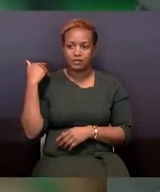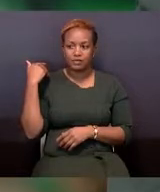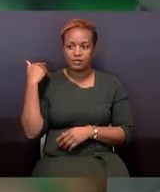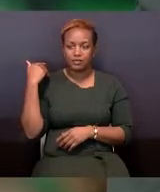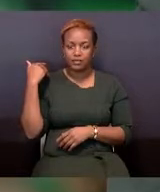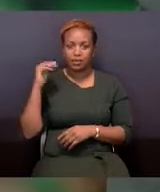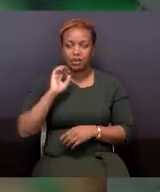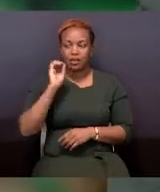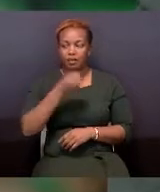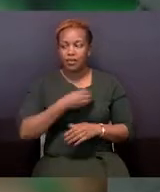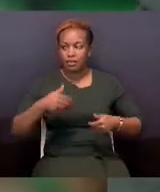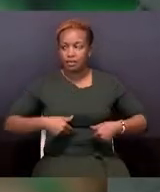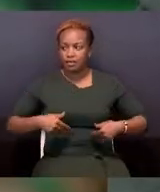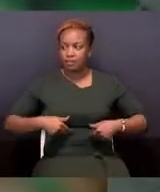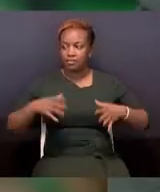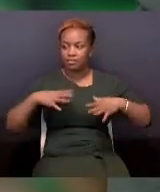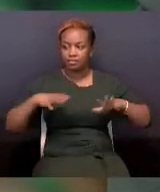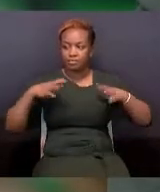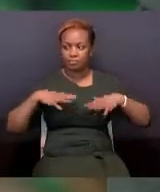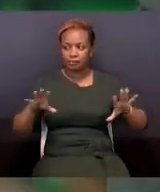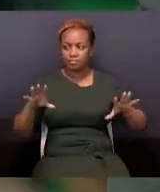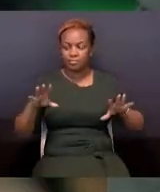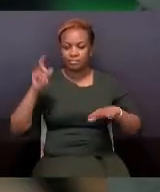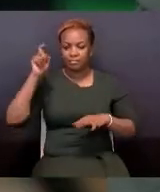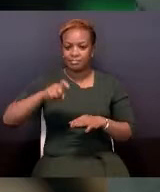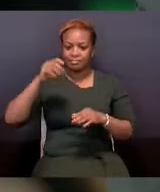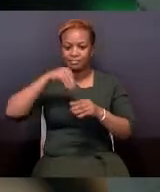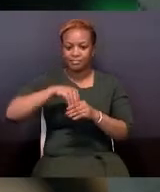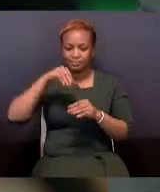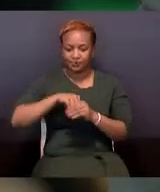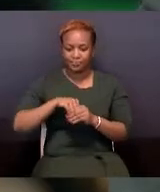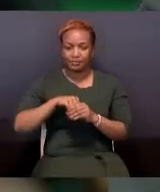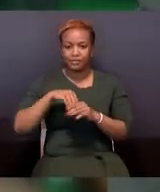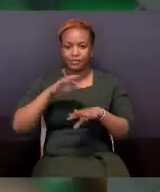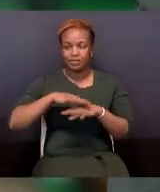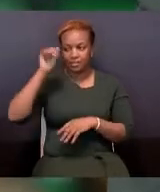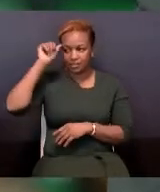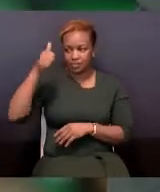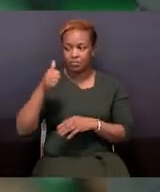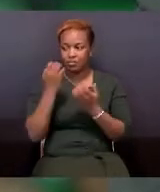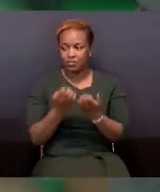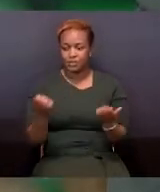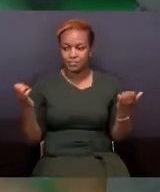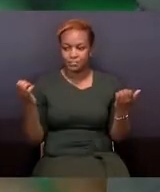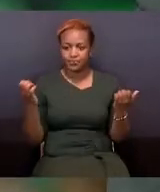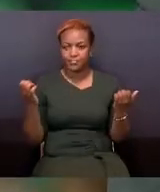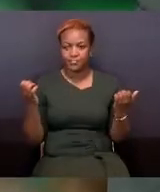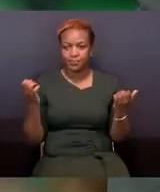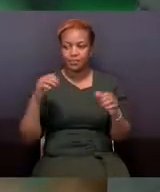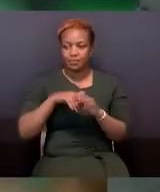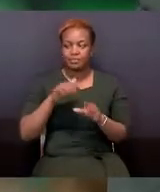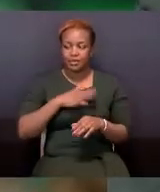Our young people must invest in intellectual property I want to give an example in my